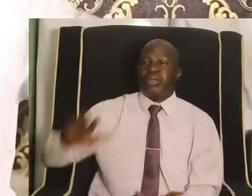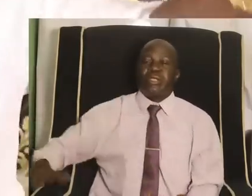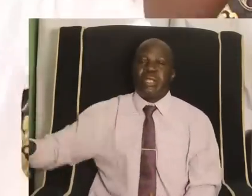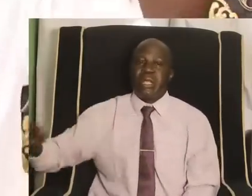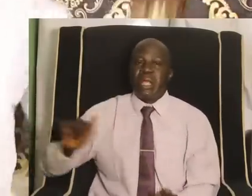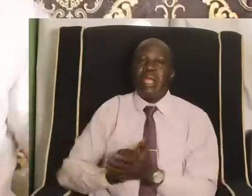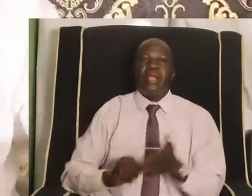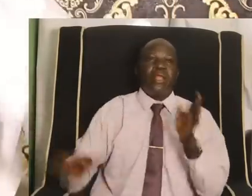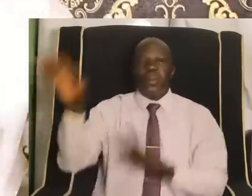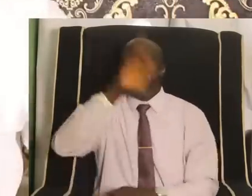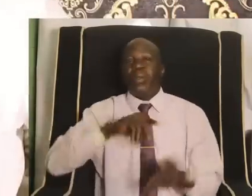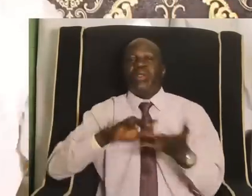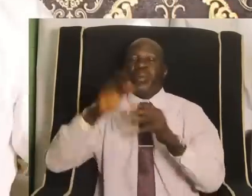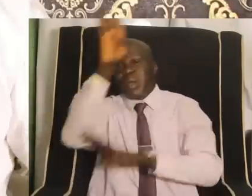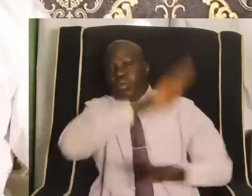glorious child.